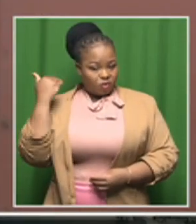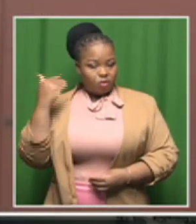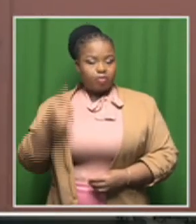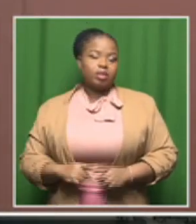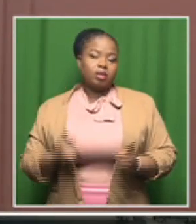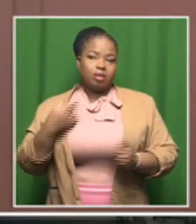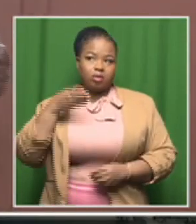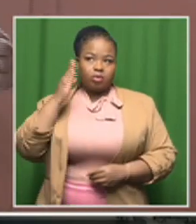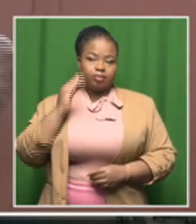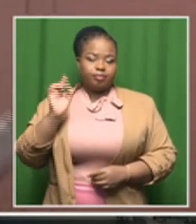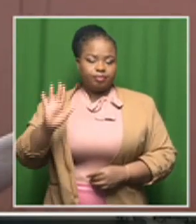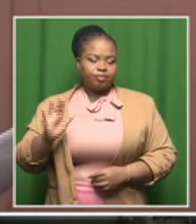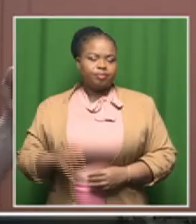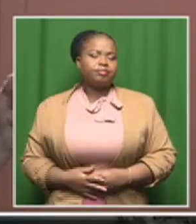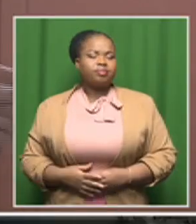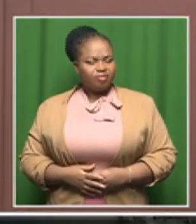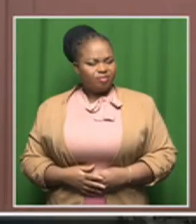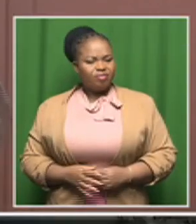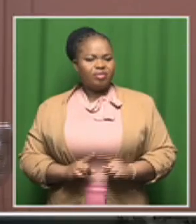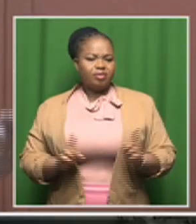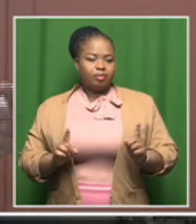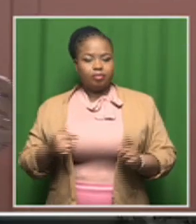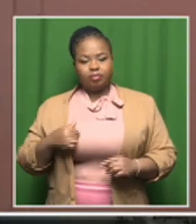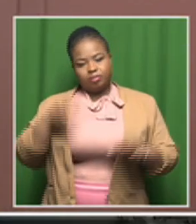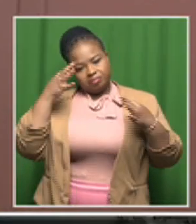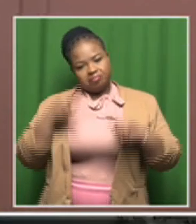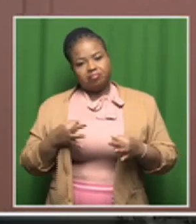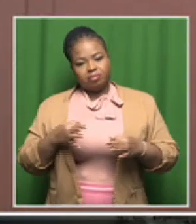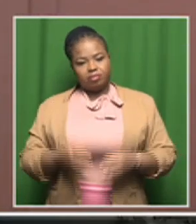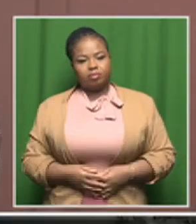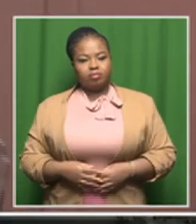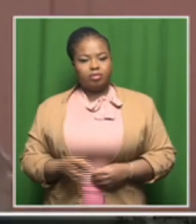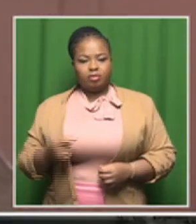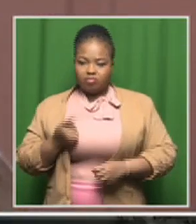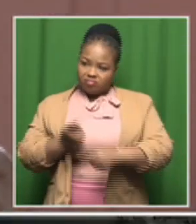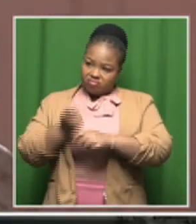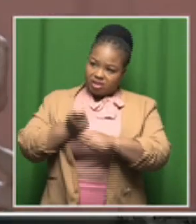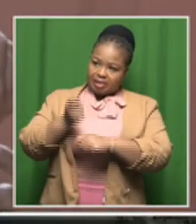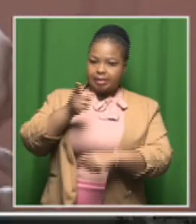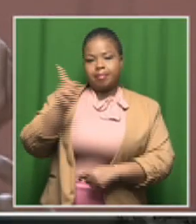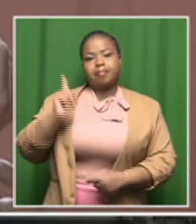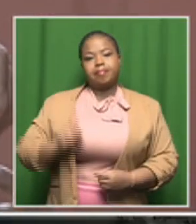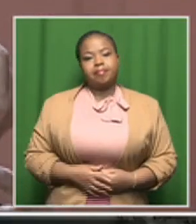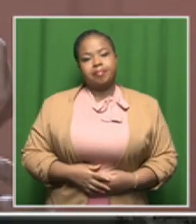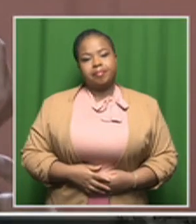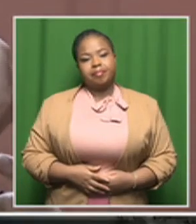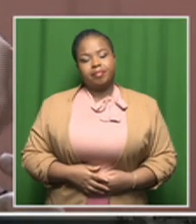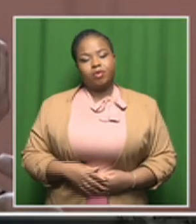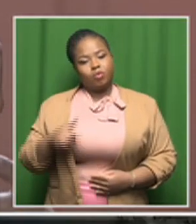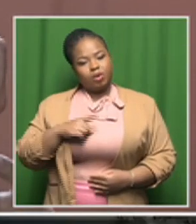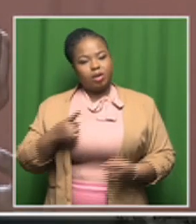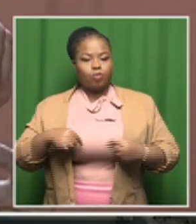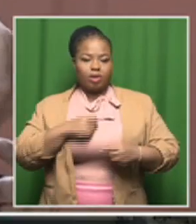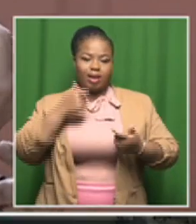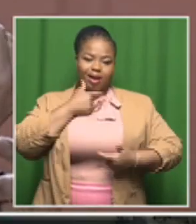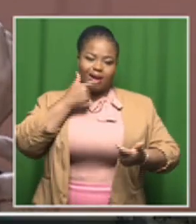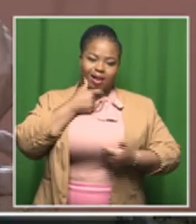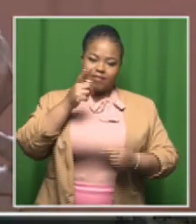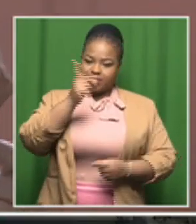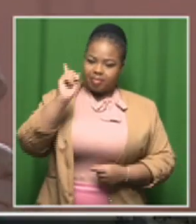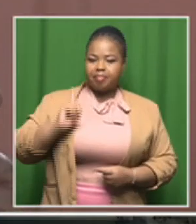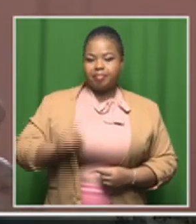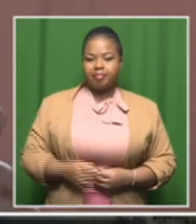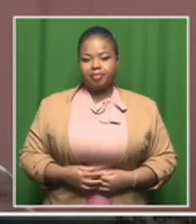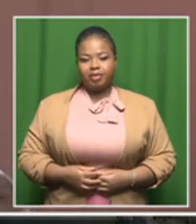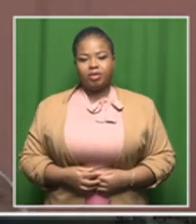God go I. And so I decided, let me make fun of them. Let me make fun of them for us to laugh at them